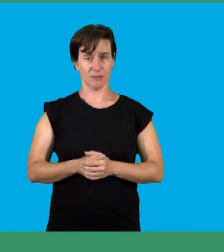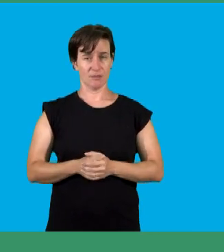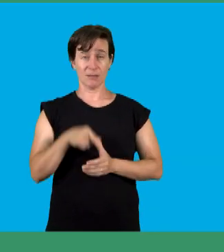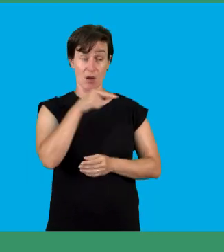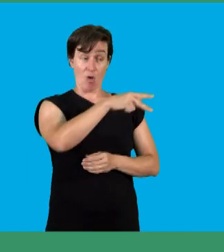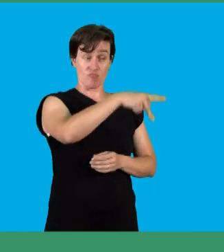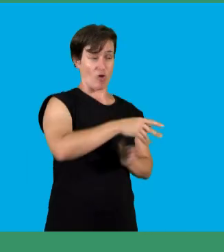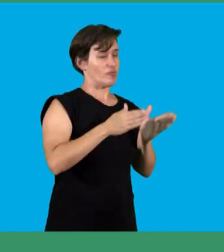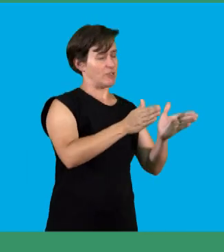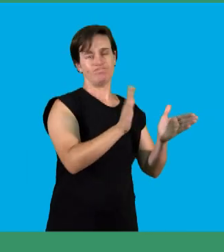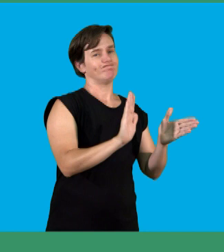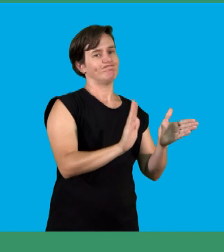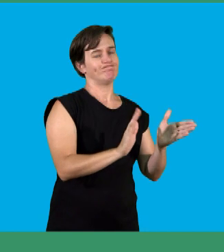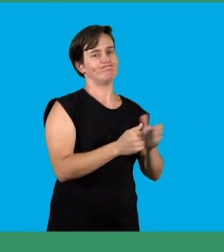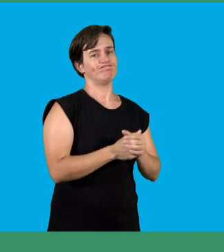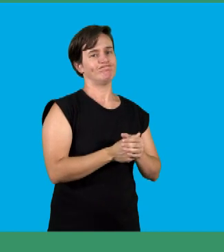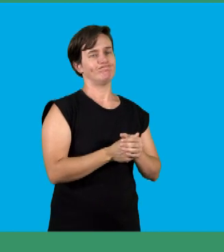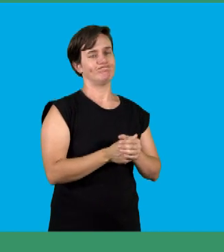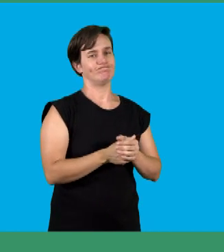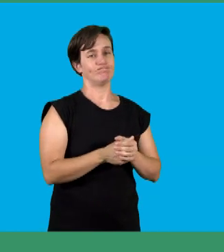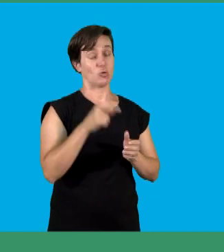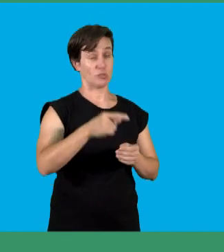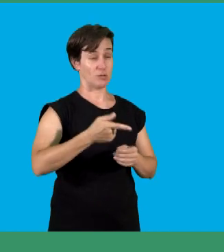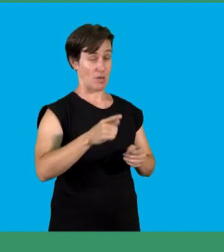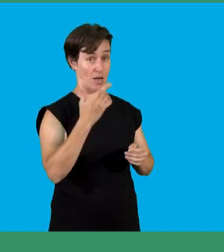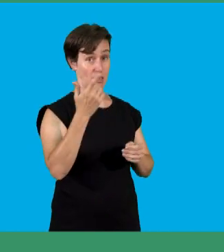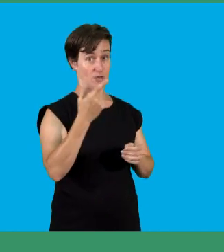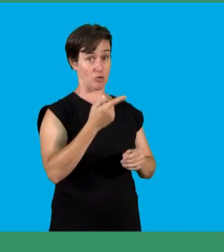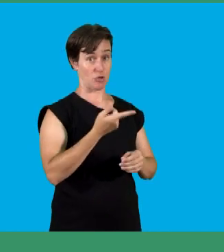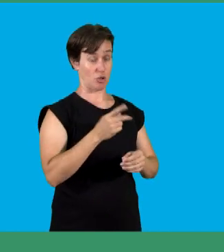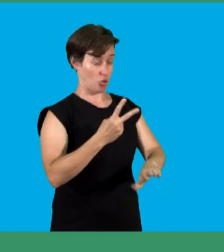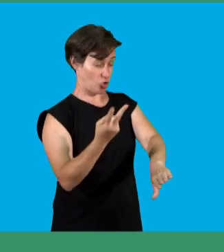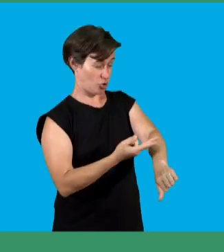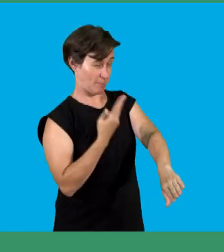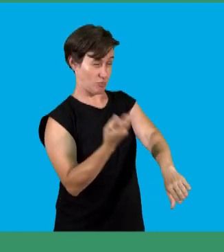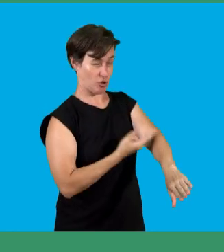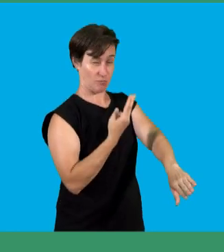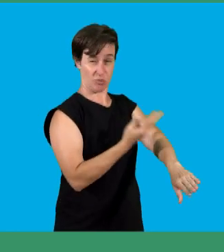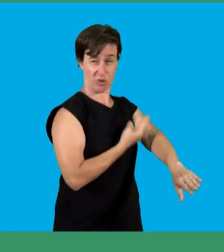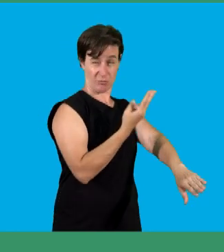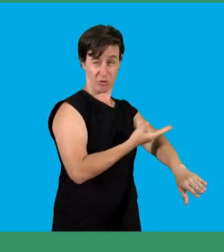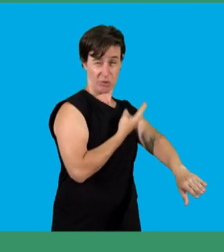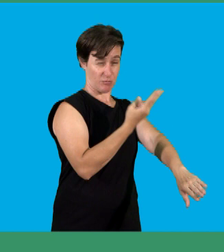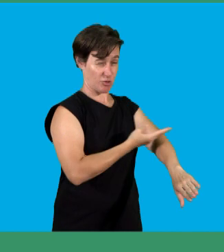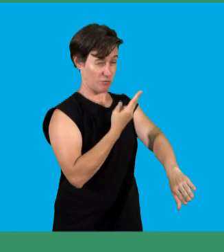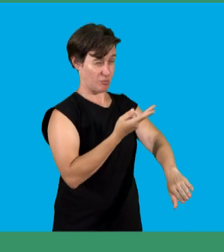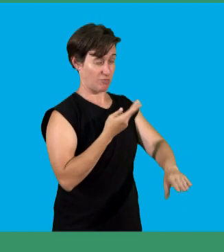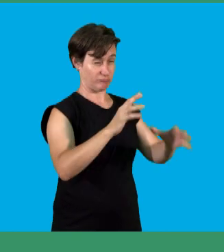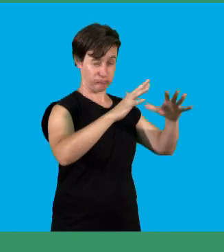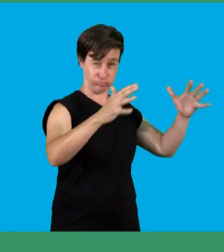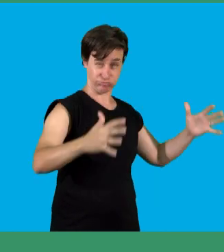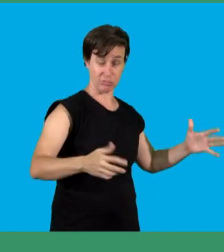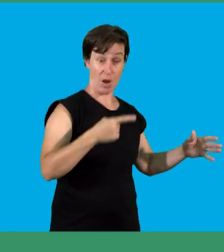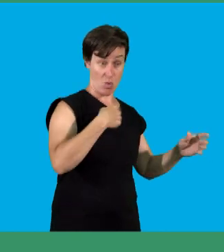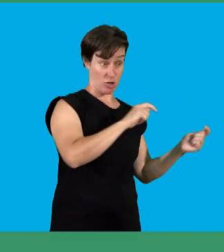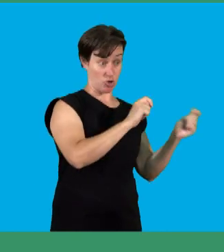sector. It's not under primary sector because we are not talking of sheep whereby we take the sheep skin and try to change